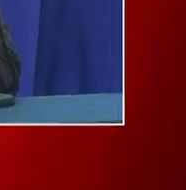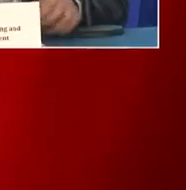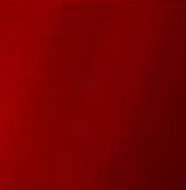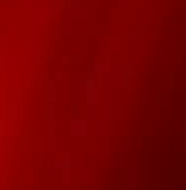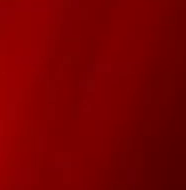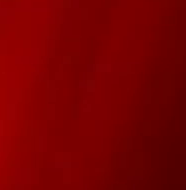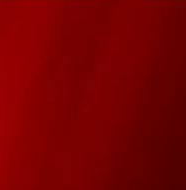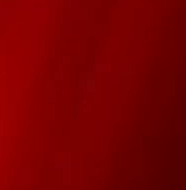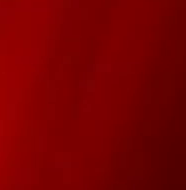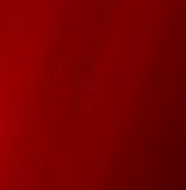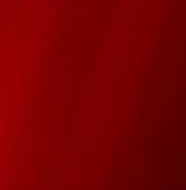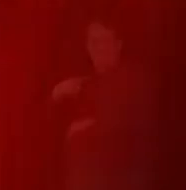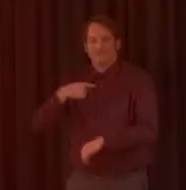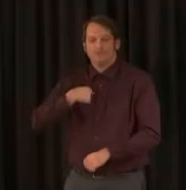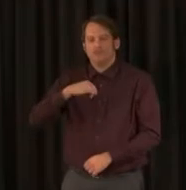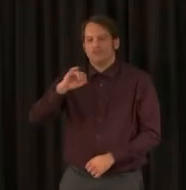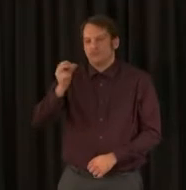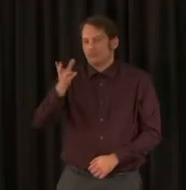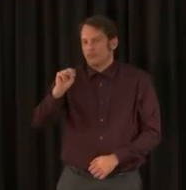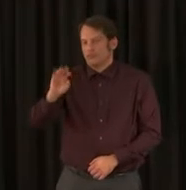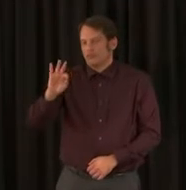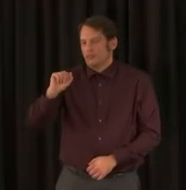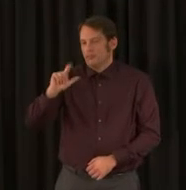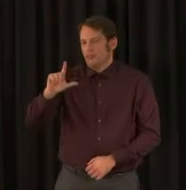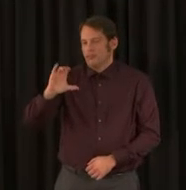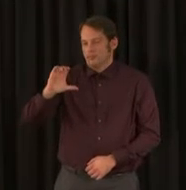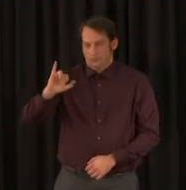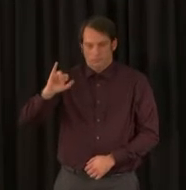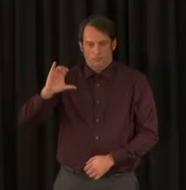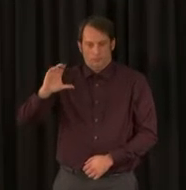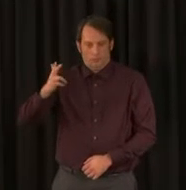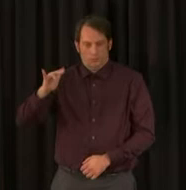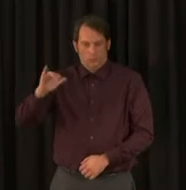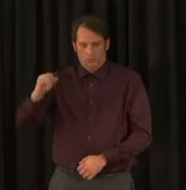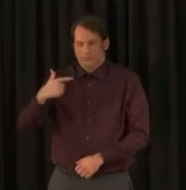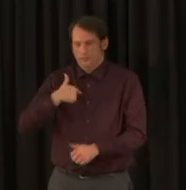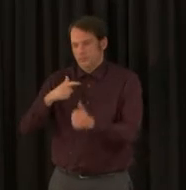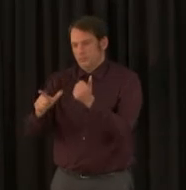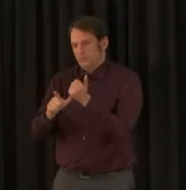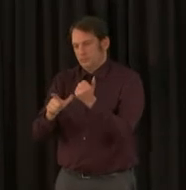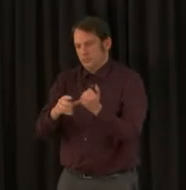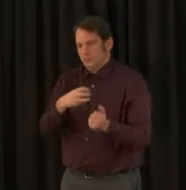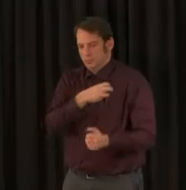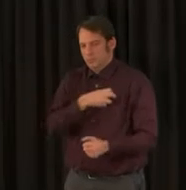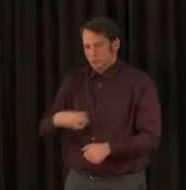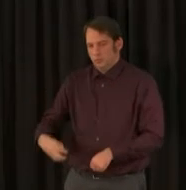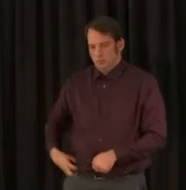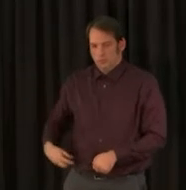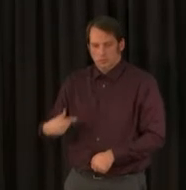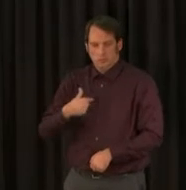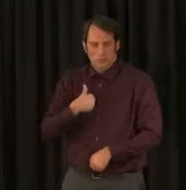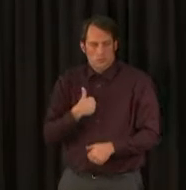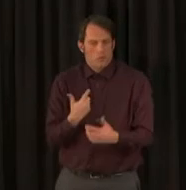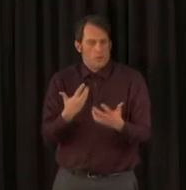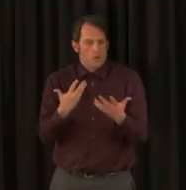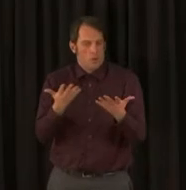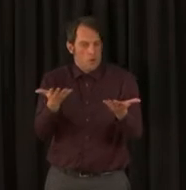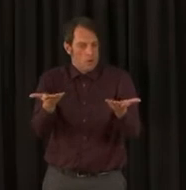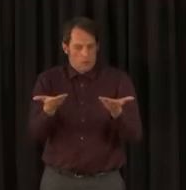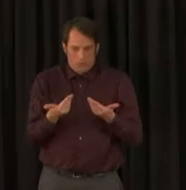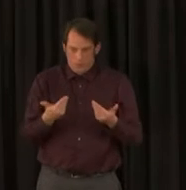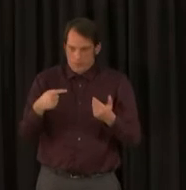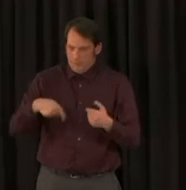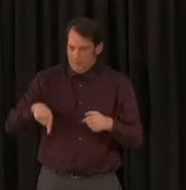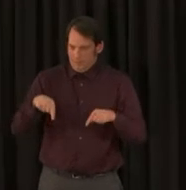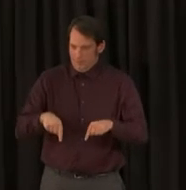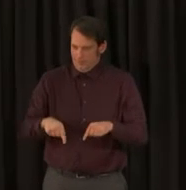Good afternoon. I'm John Falchicchio, Deputy Mayor for Planning and Economic Development, and on behalf of Mayor Bowser, I want to welcome you to the Recovery Weekly Check-In